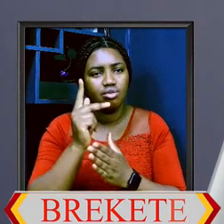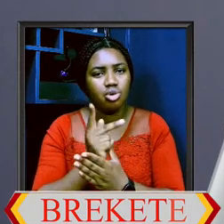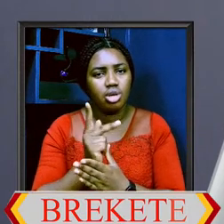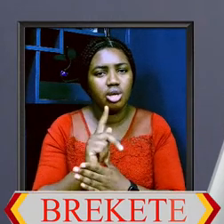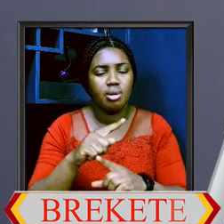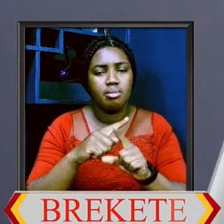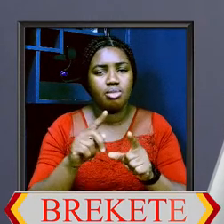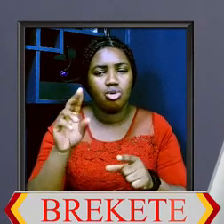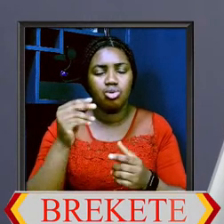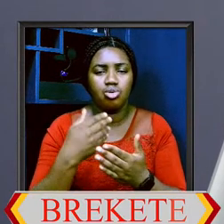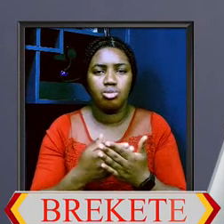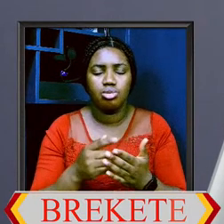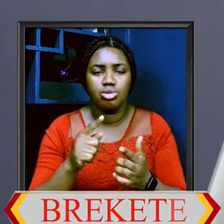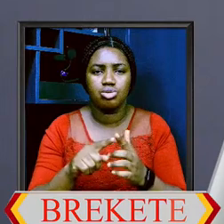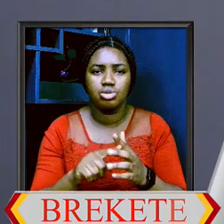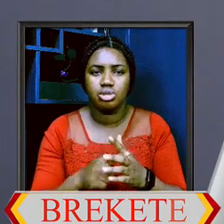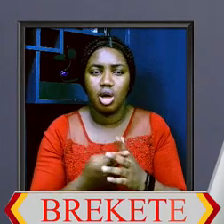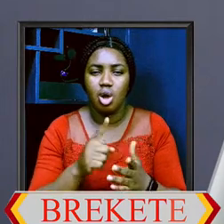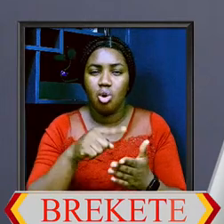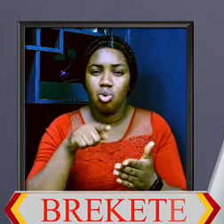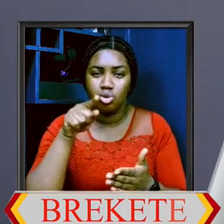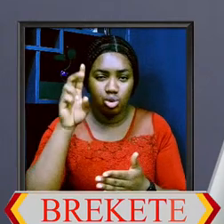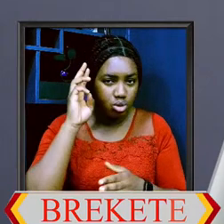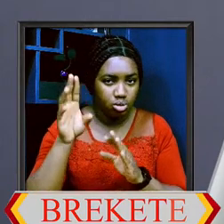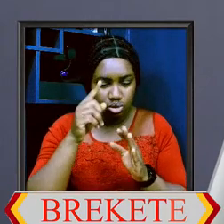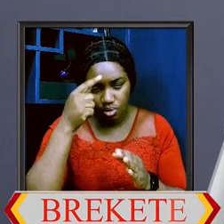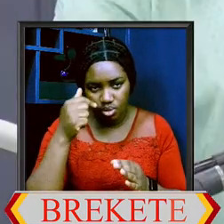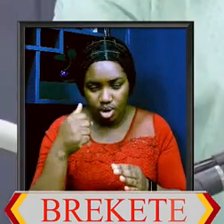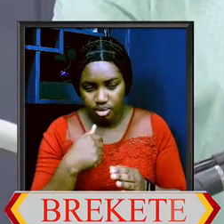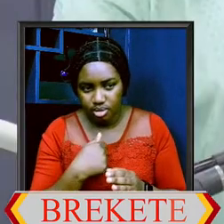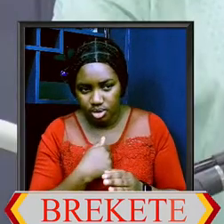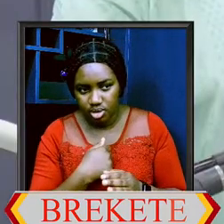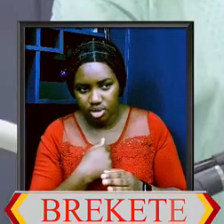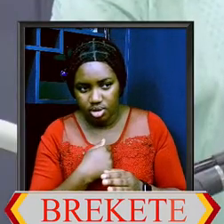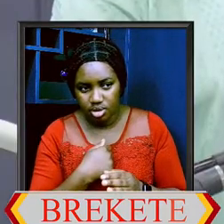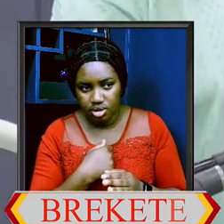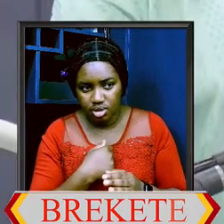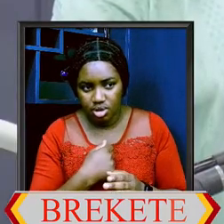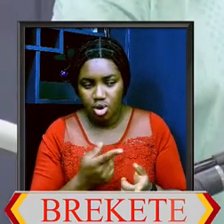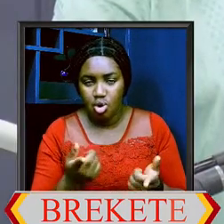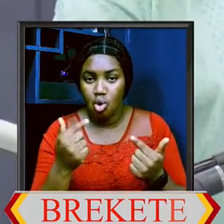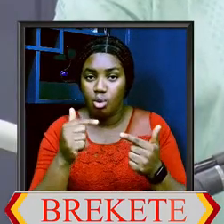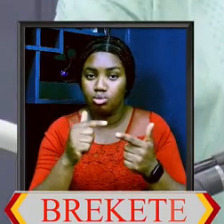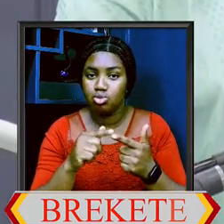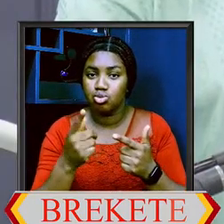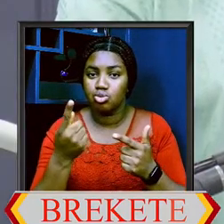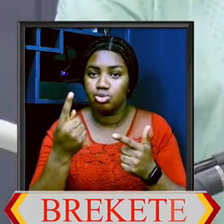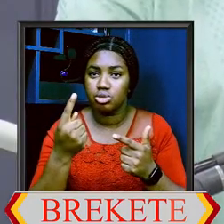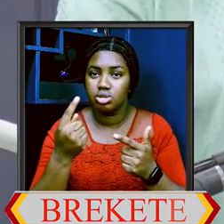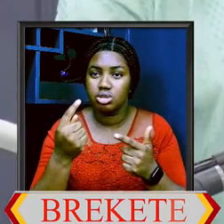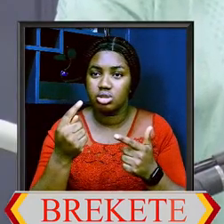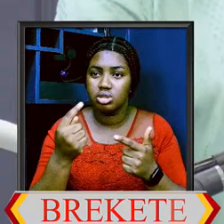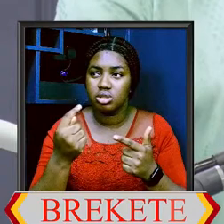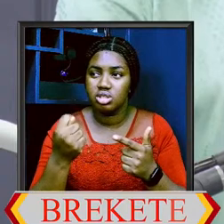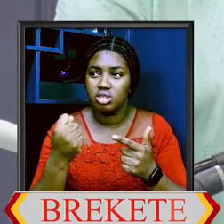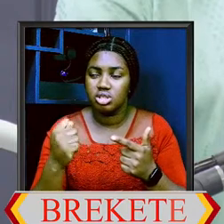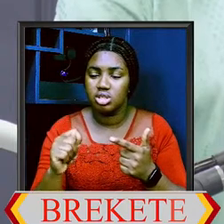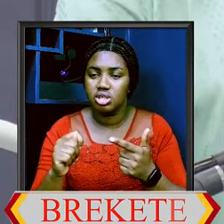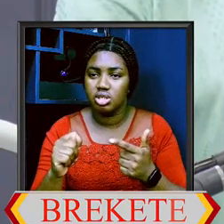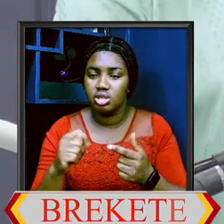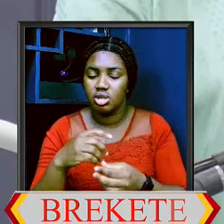to okay uh you know what you would do for me sir come to the studio tomorrow